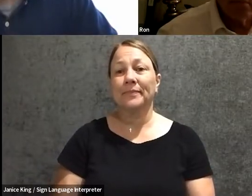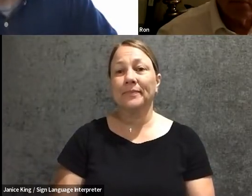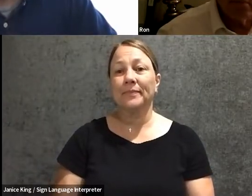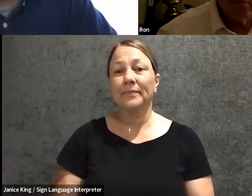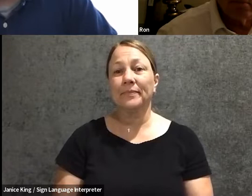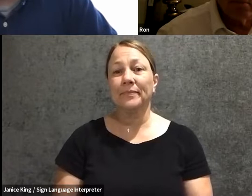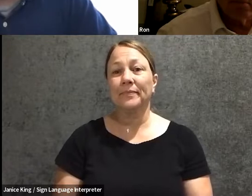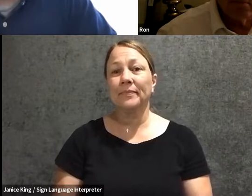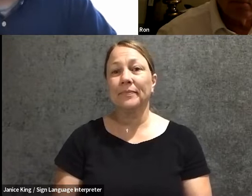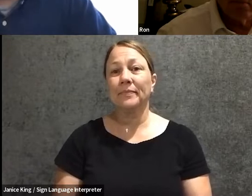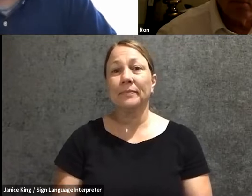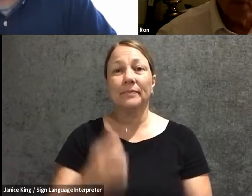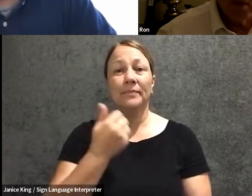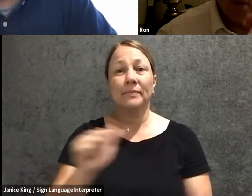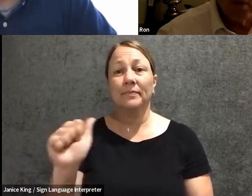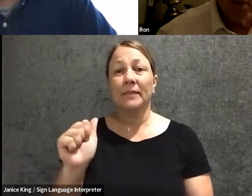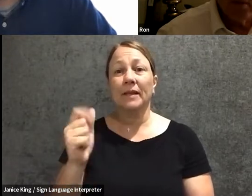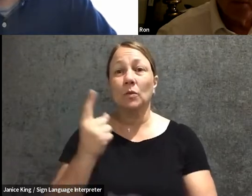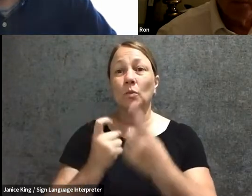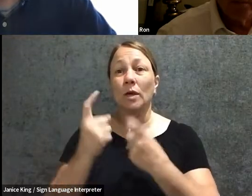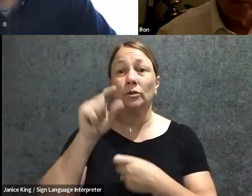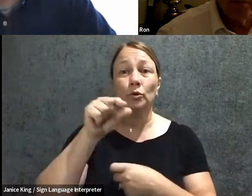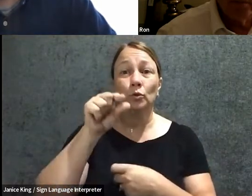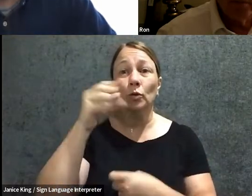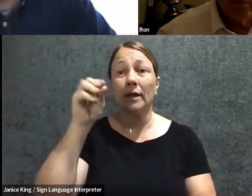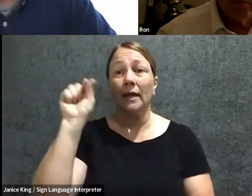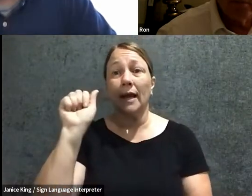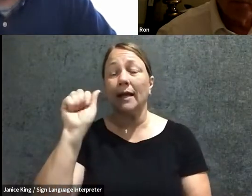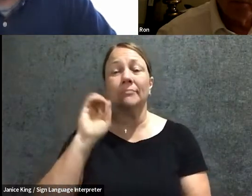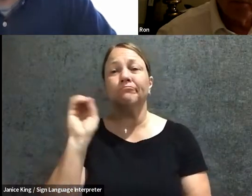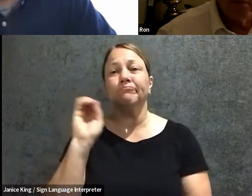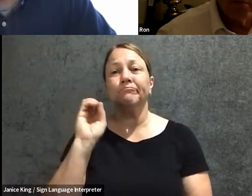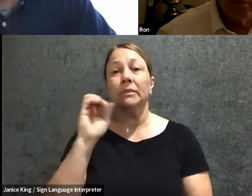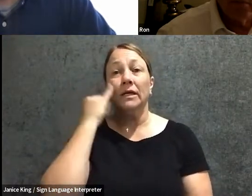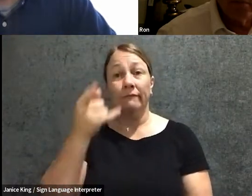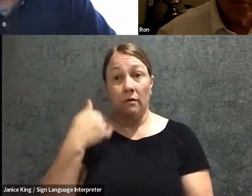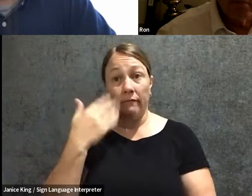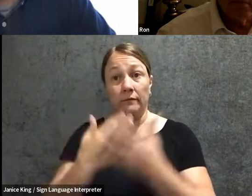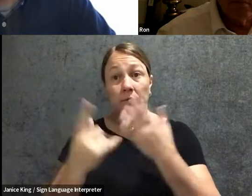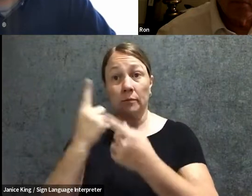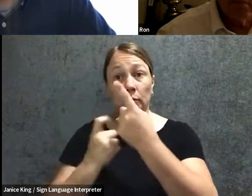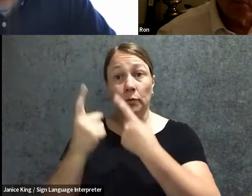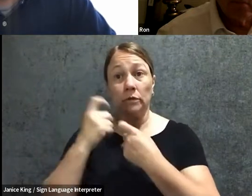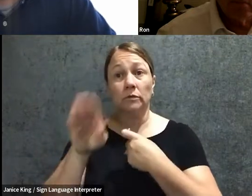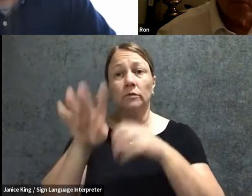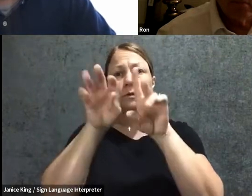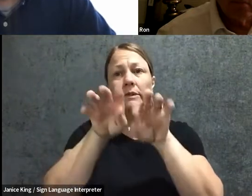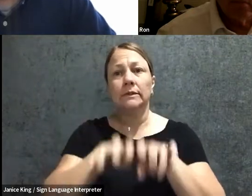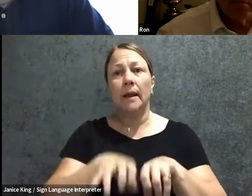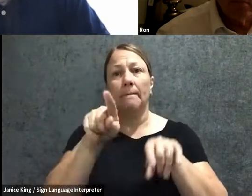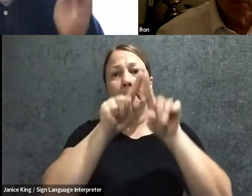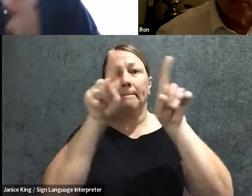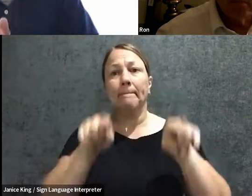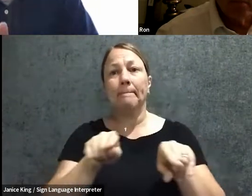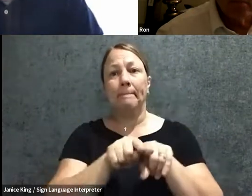Yeah, I don't see any questions in the Q&A right now, but if you have any at the last minute, please type them and we'll get to them as we finish up.